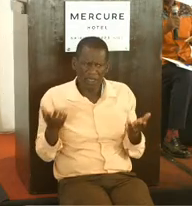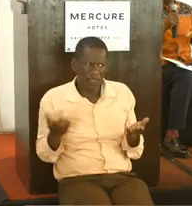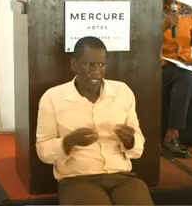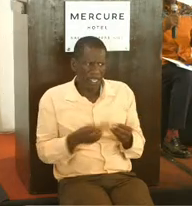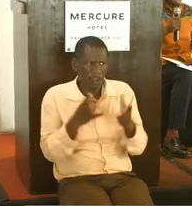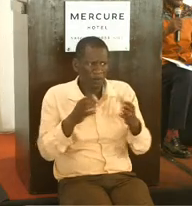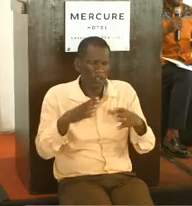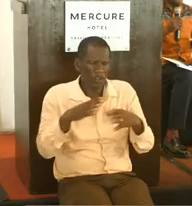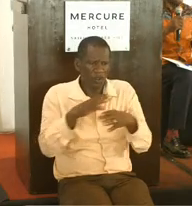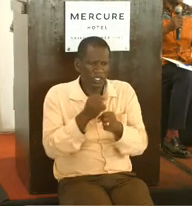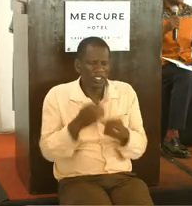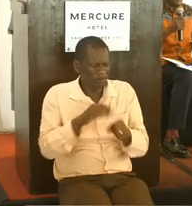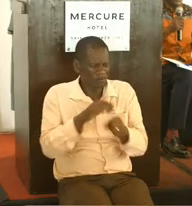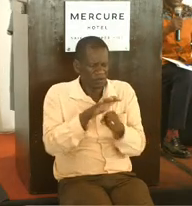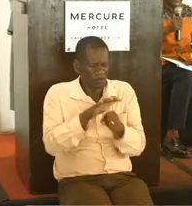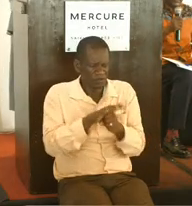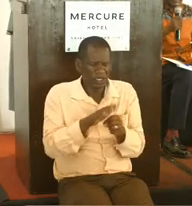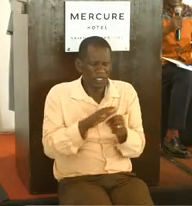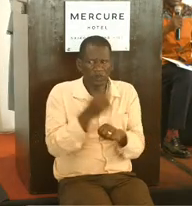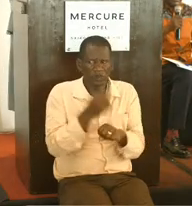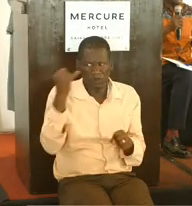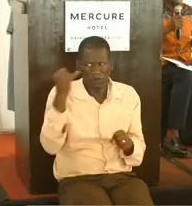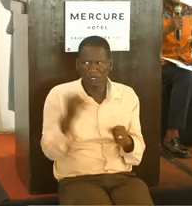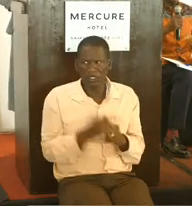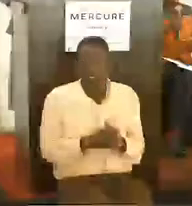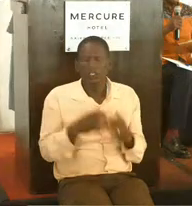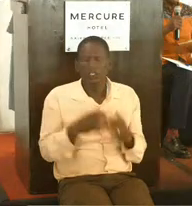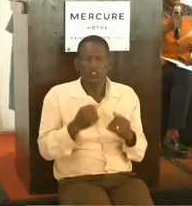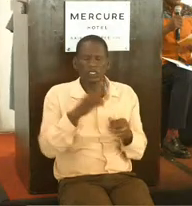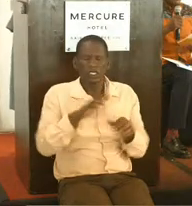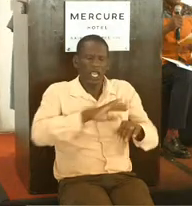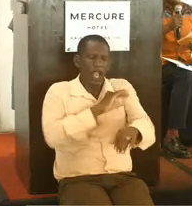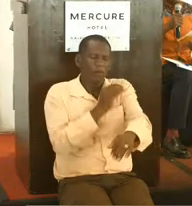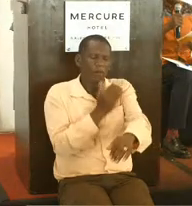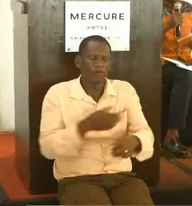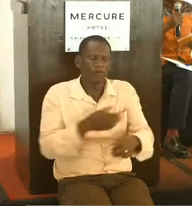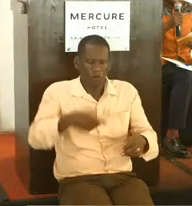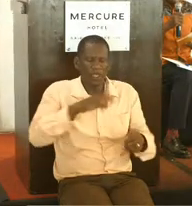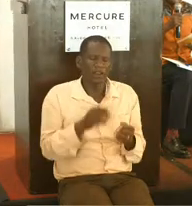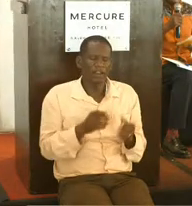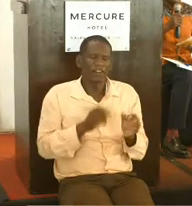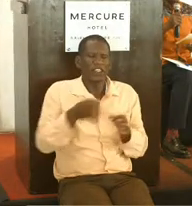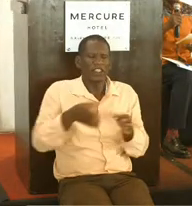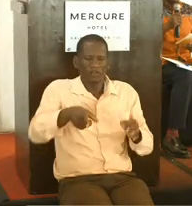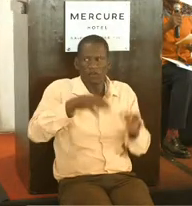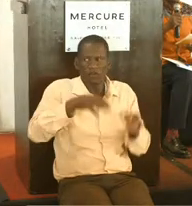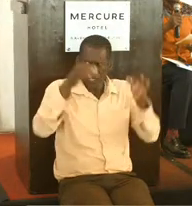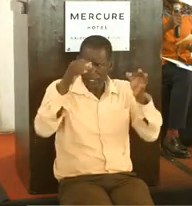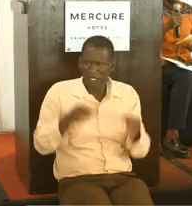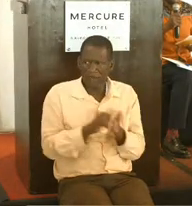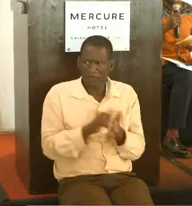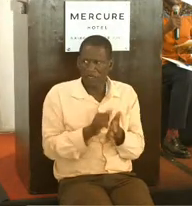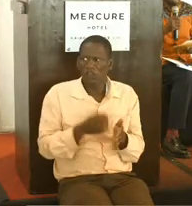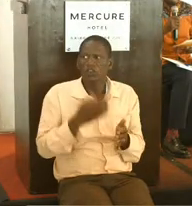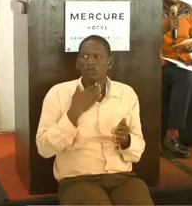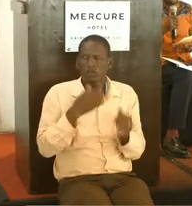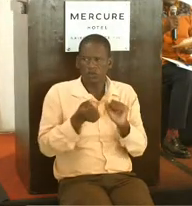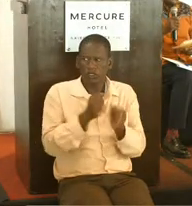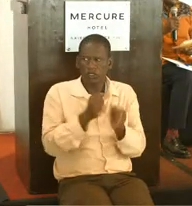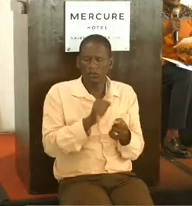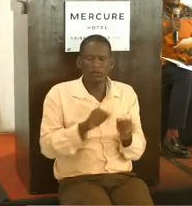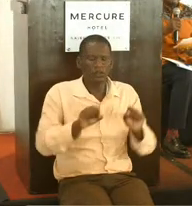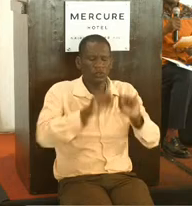imagine it's huge it's beyond the imagination so see how powerful we are so if we decide that we want to change